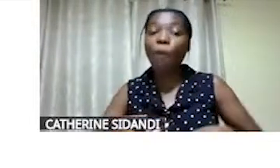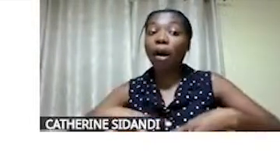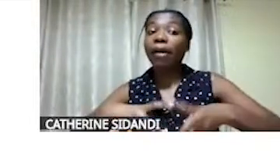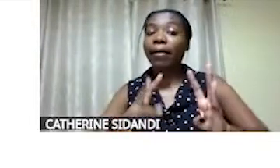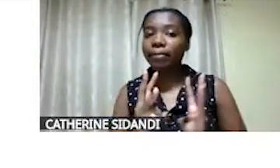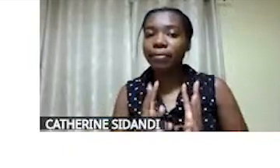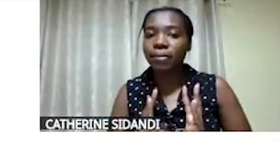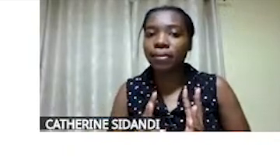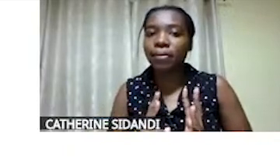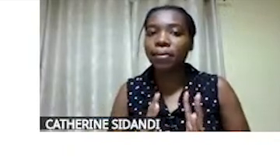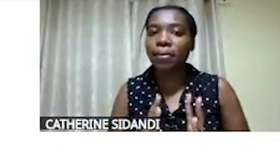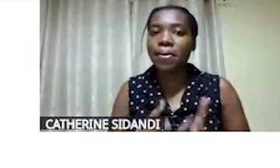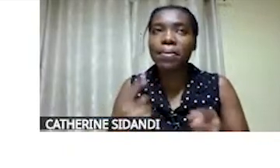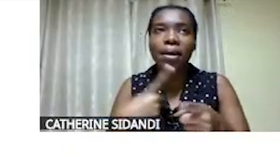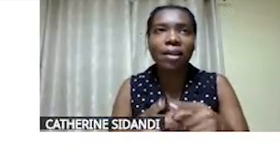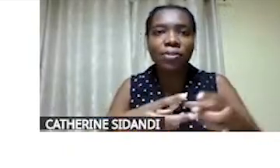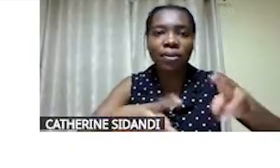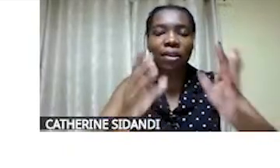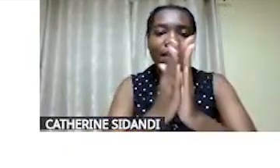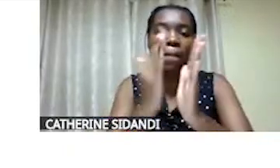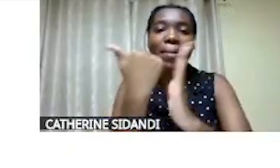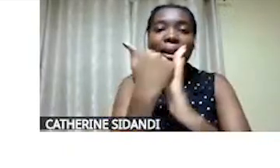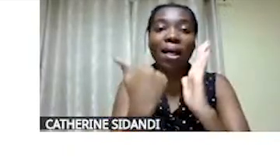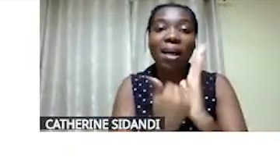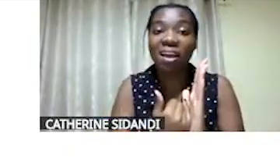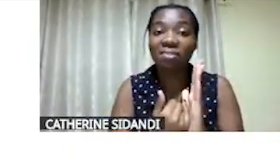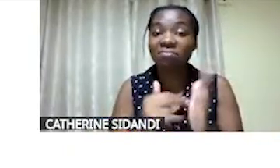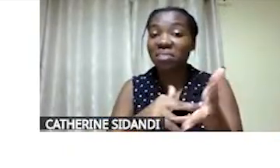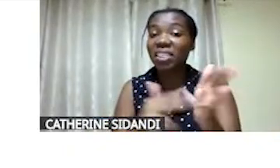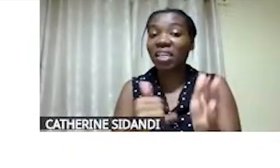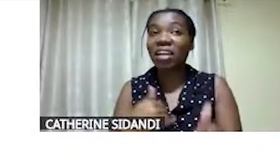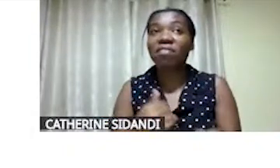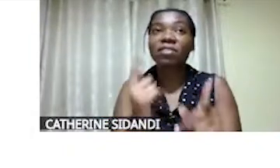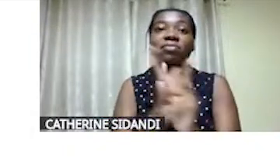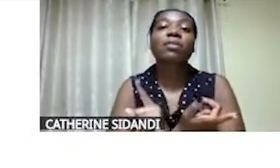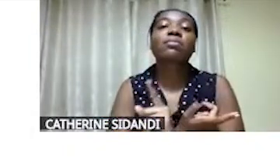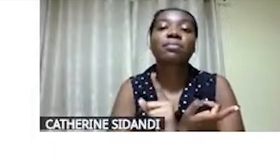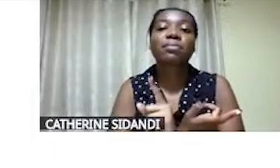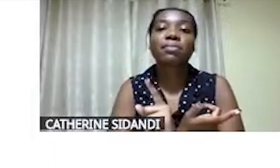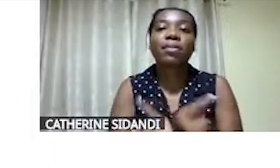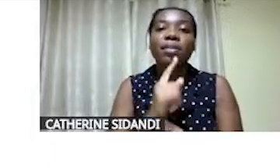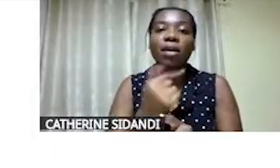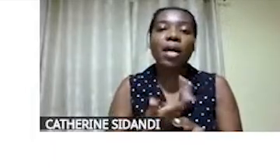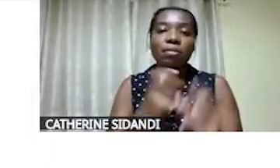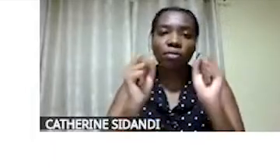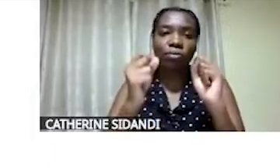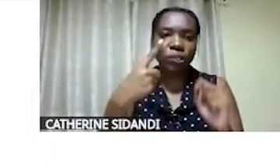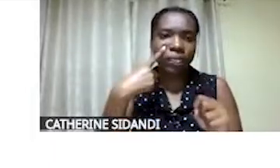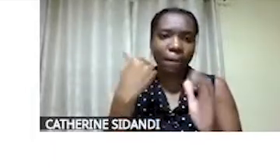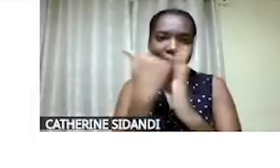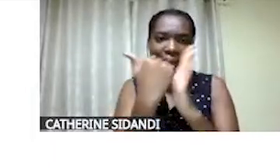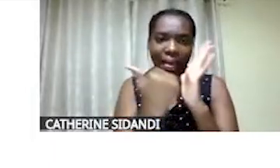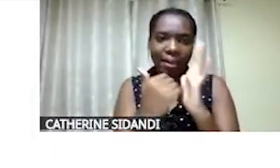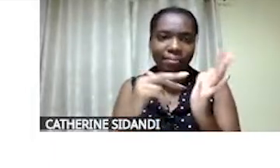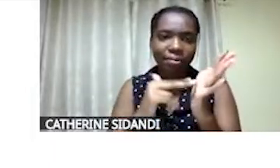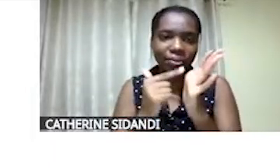a strategy and a plan, those are two different things. Let's see what a plan is. It's a